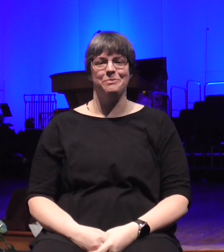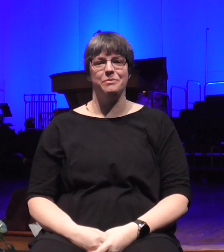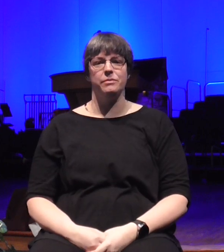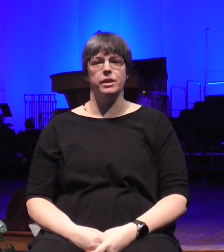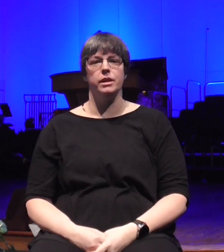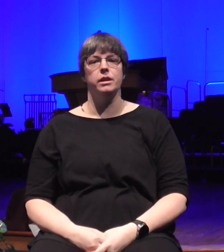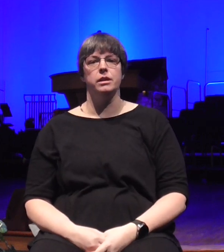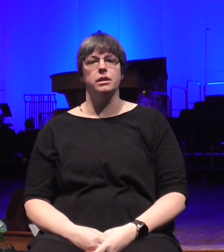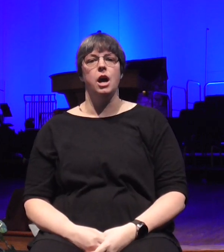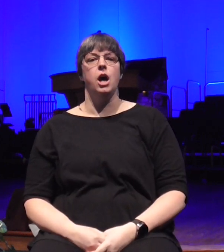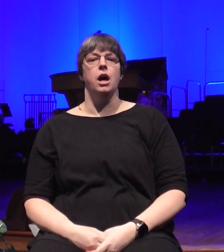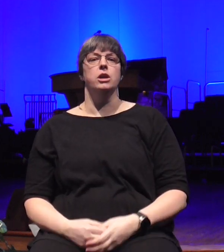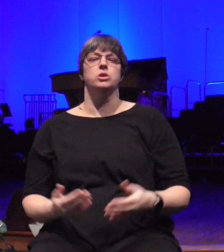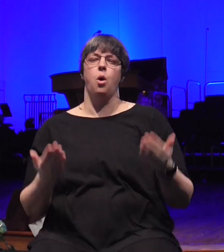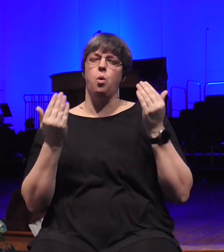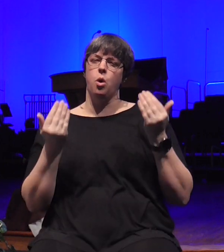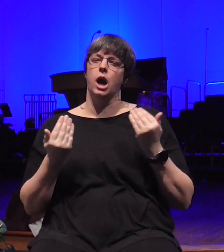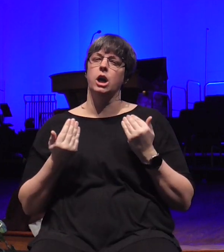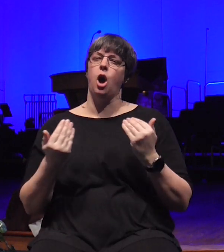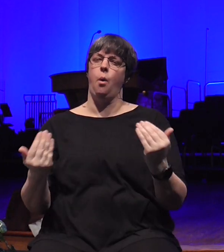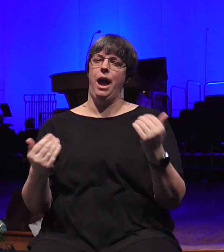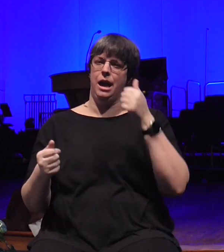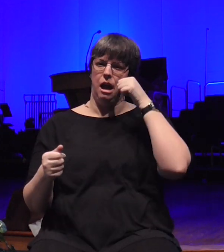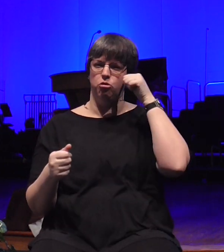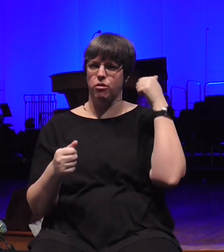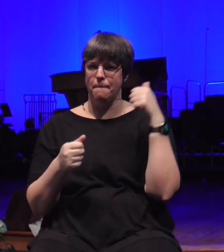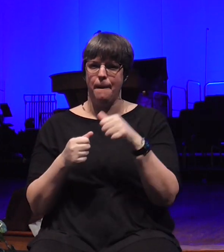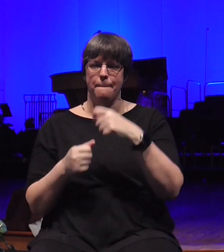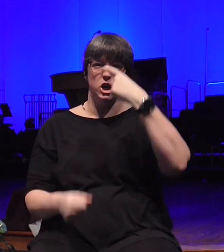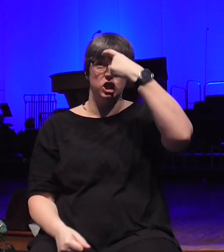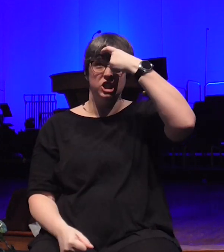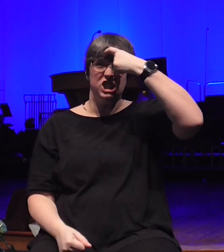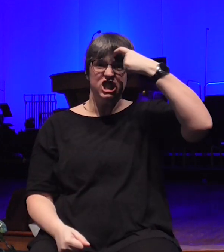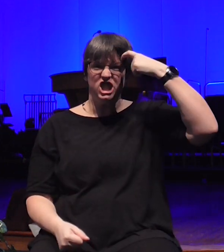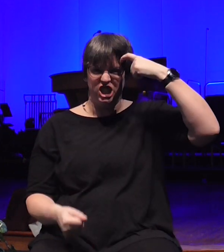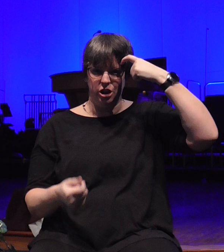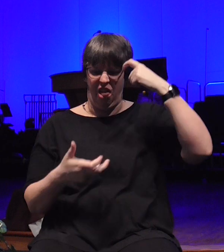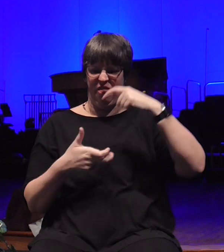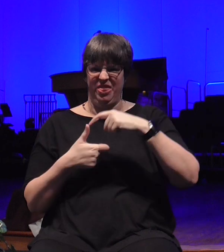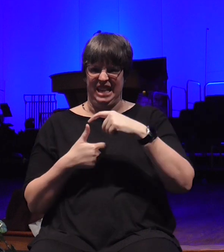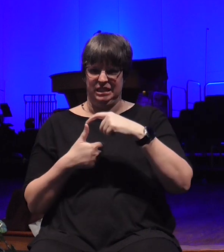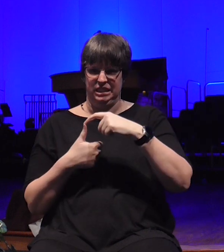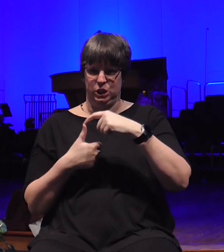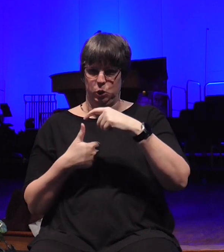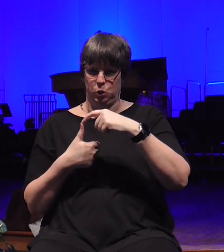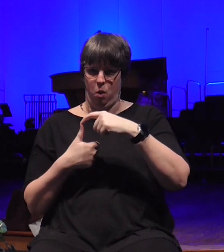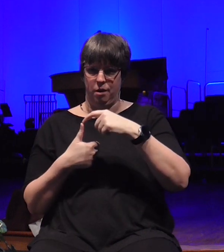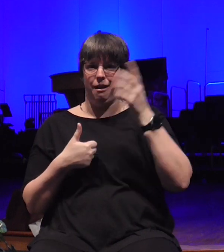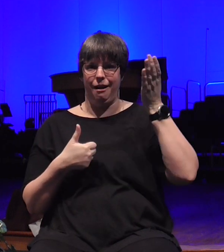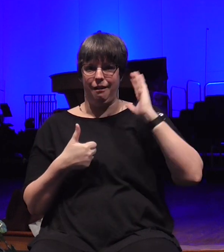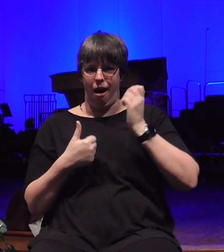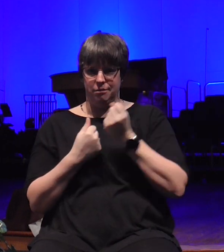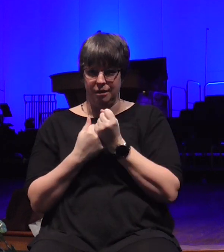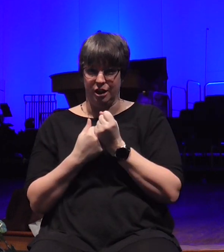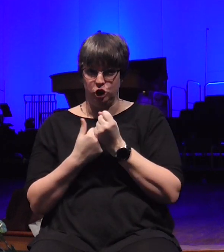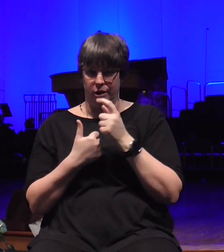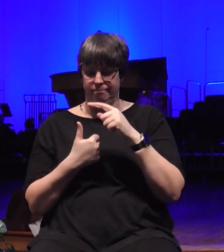Yeah, plant that guidepost on the pathway. That first guidepost, God's